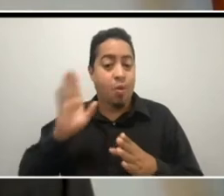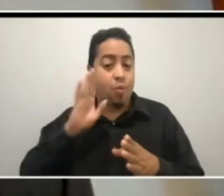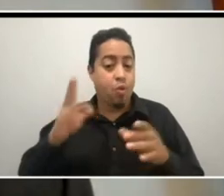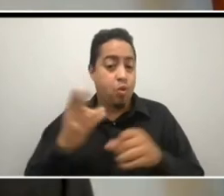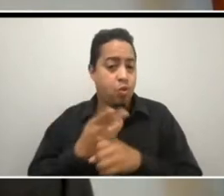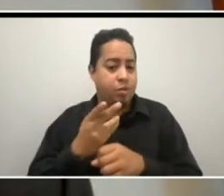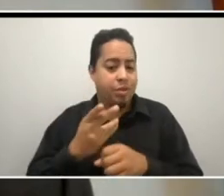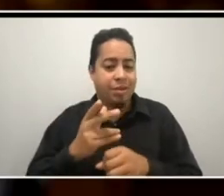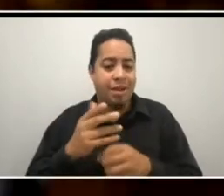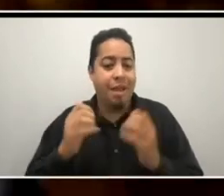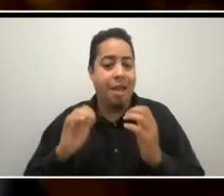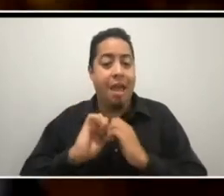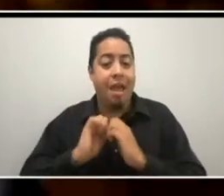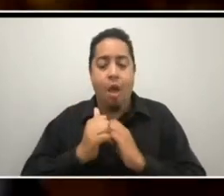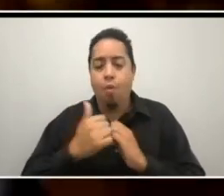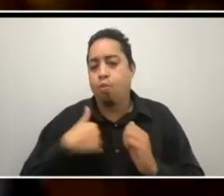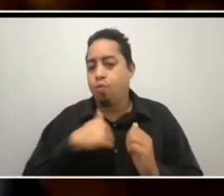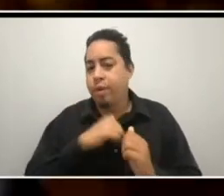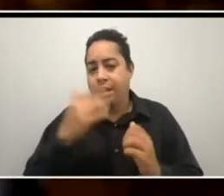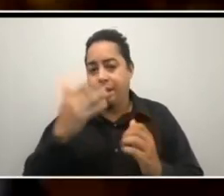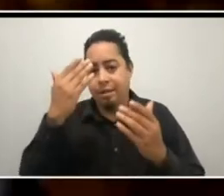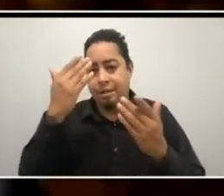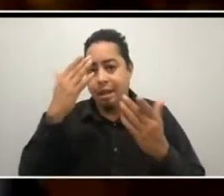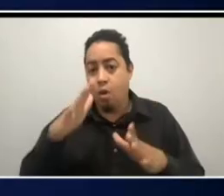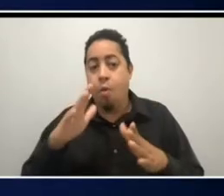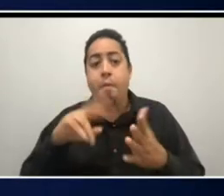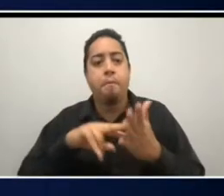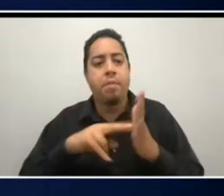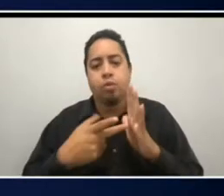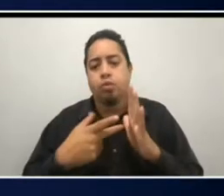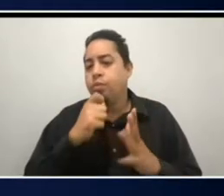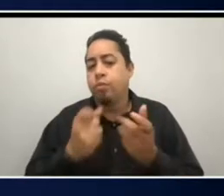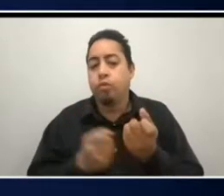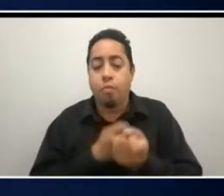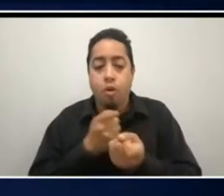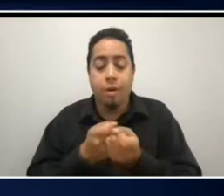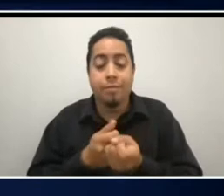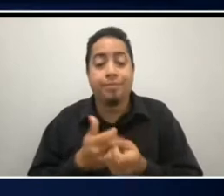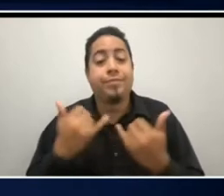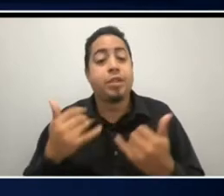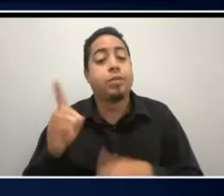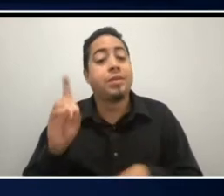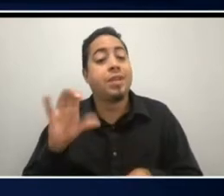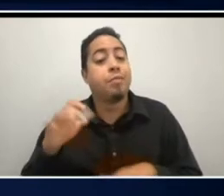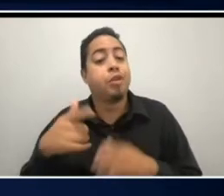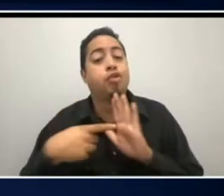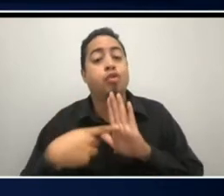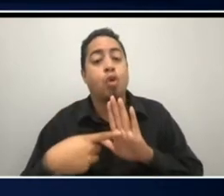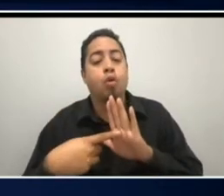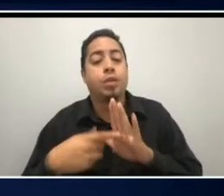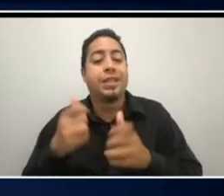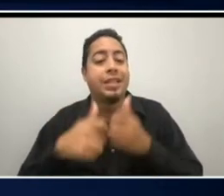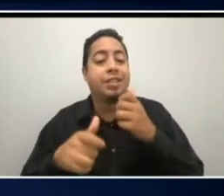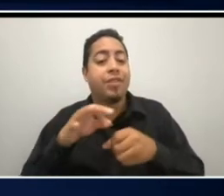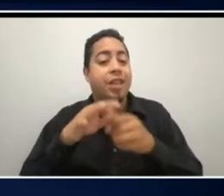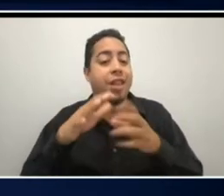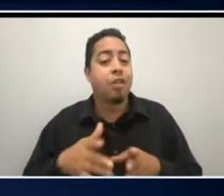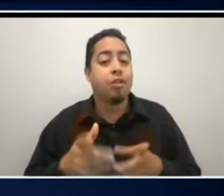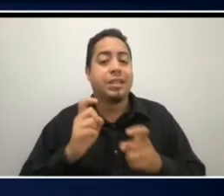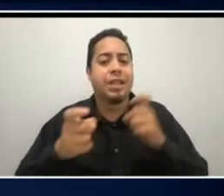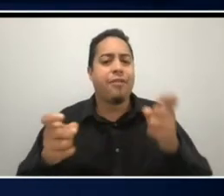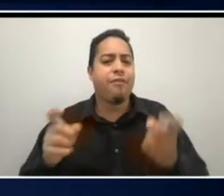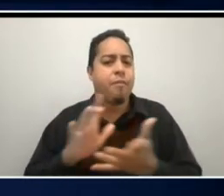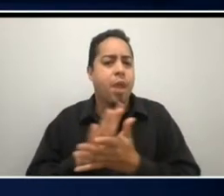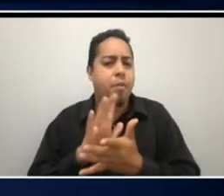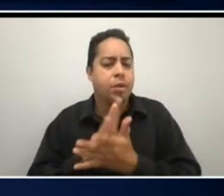and we wouldn't have supported. Documents obtained by the Select Committee indicate that instructions were given to the electors in several states that they needed to cast their